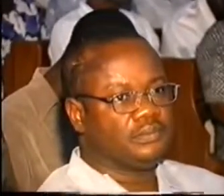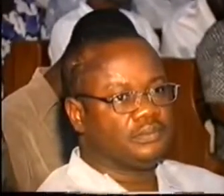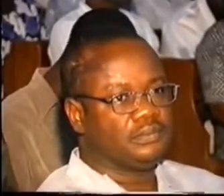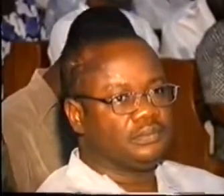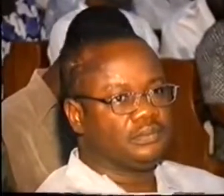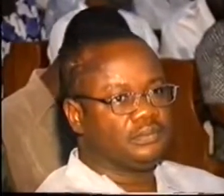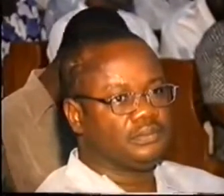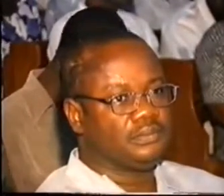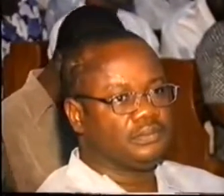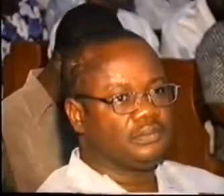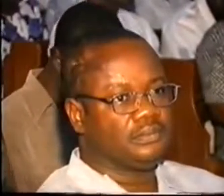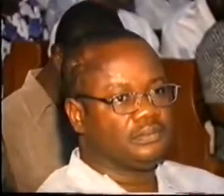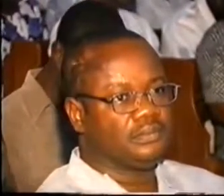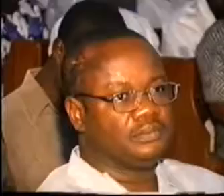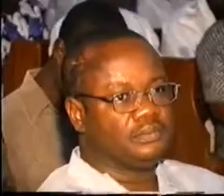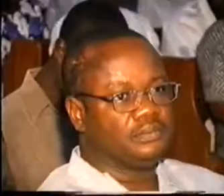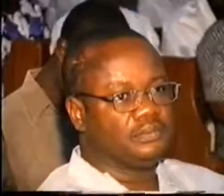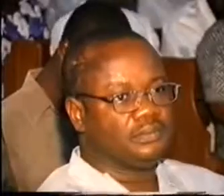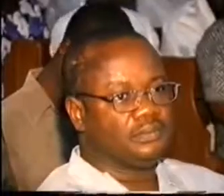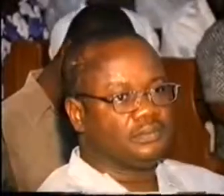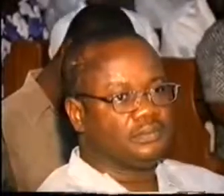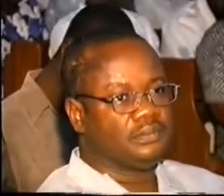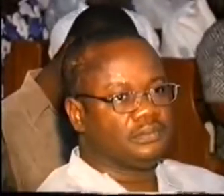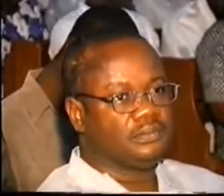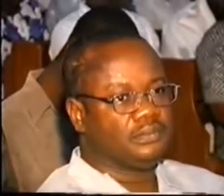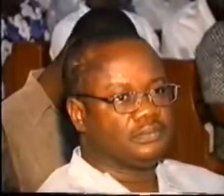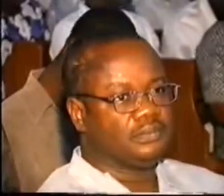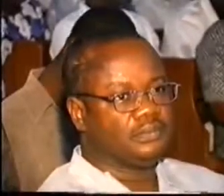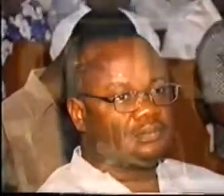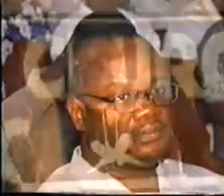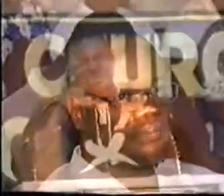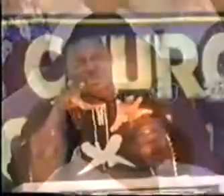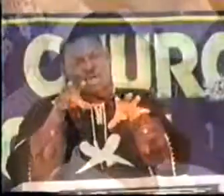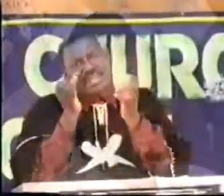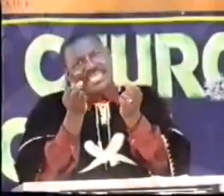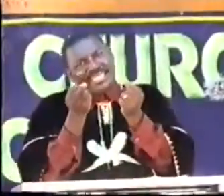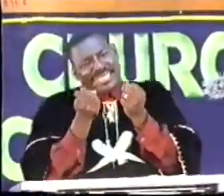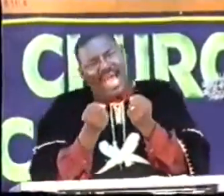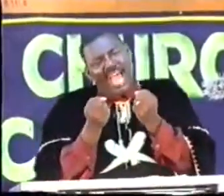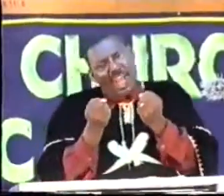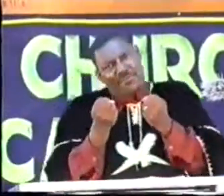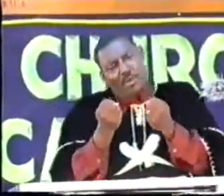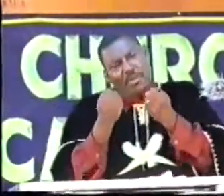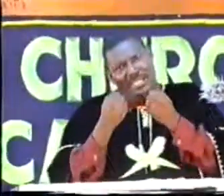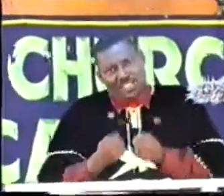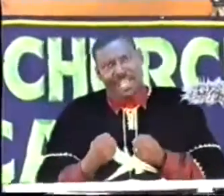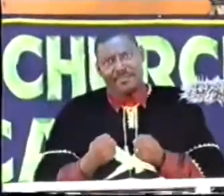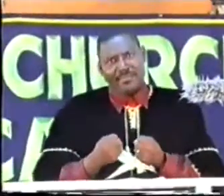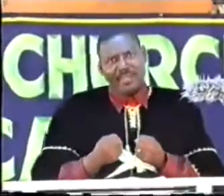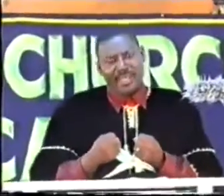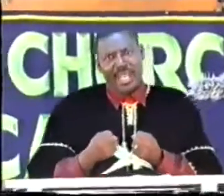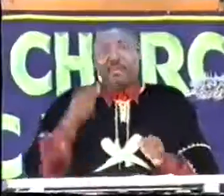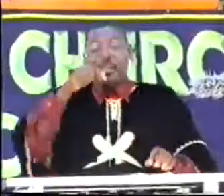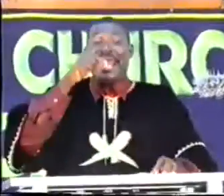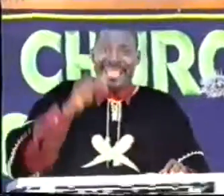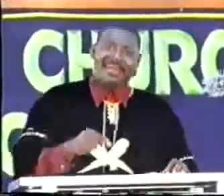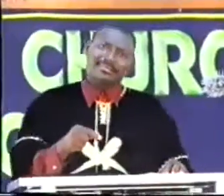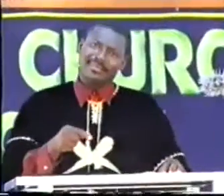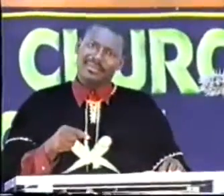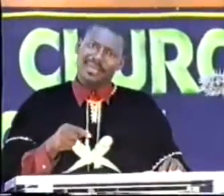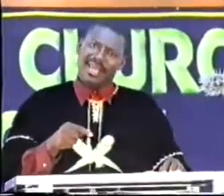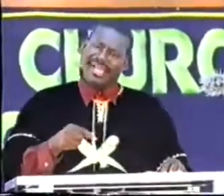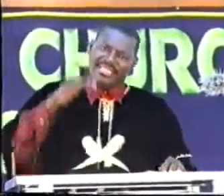e na obenya ne ho wonam wo ho okwan ayenta so ofa so wo de sika e de firi onipa nchen eno ne